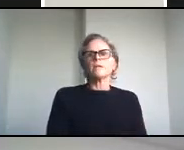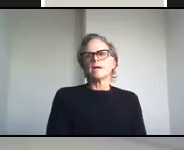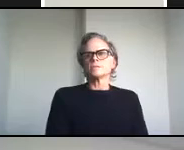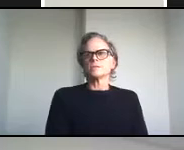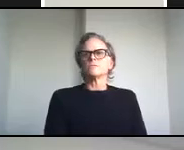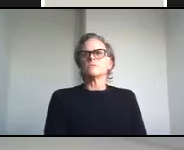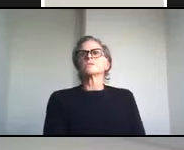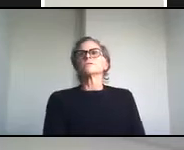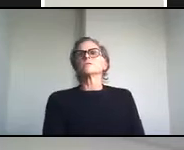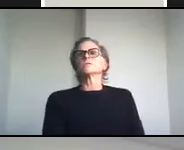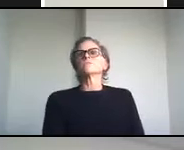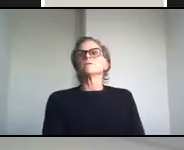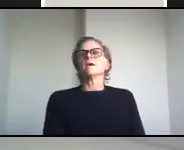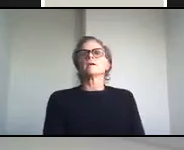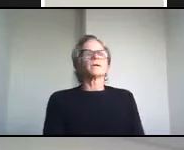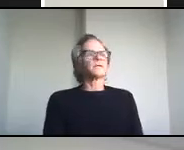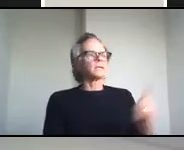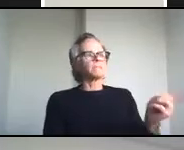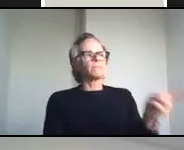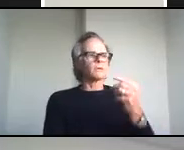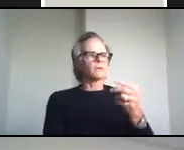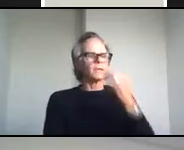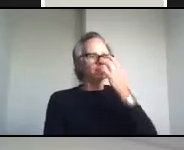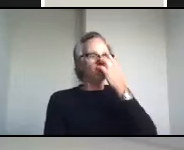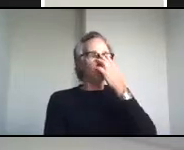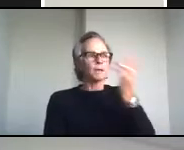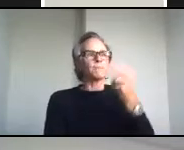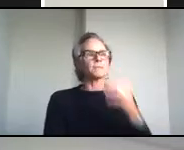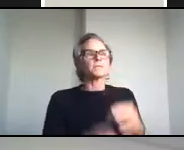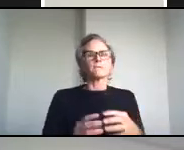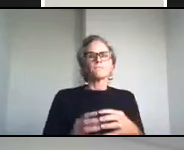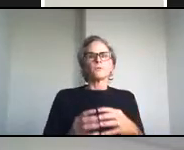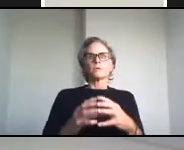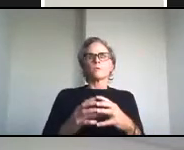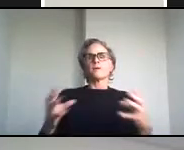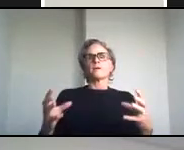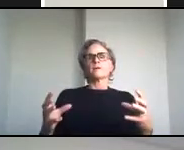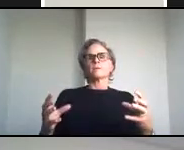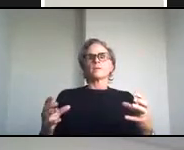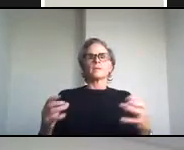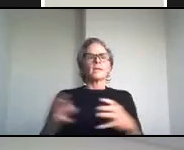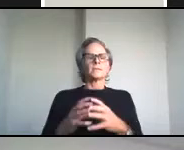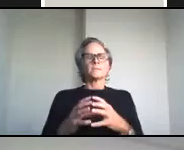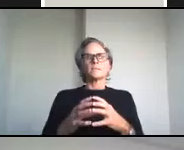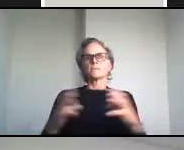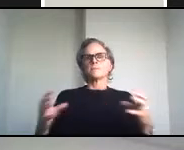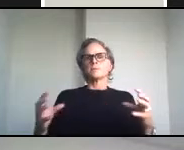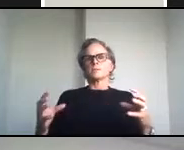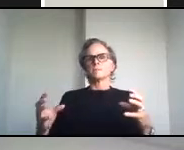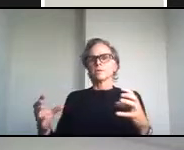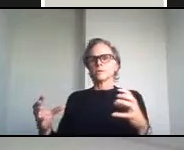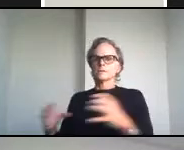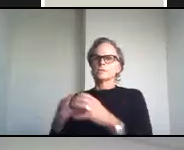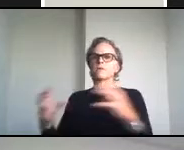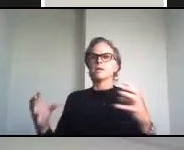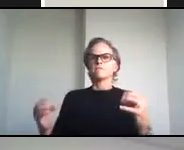you've humanized it over a series of remodel. And I think an important thing is opening up that second floor. Quite frankly, I think it enhances the experience